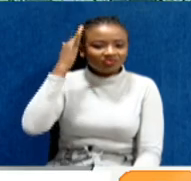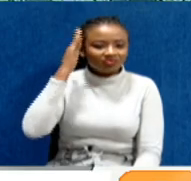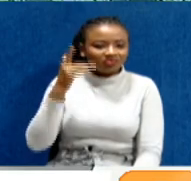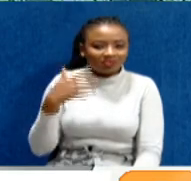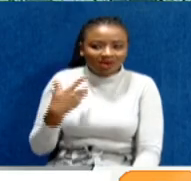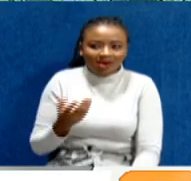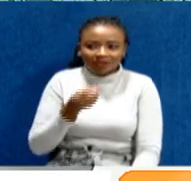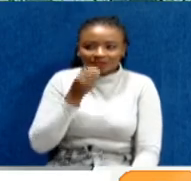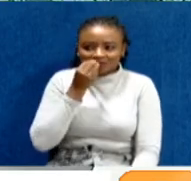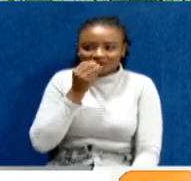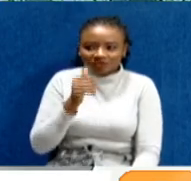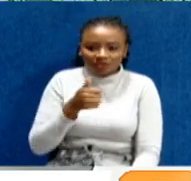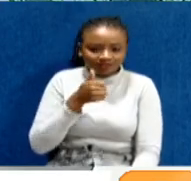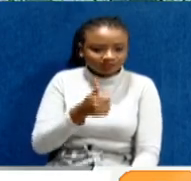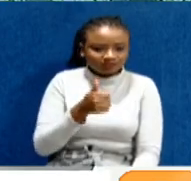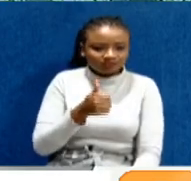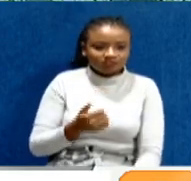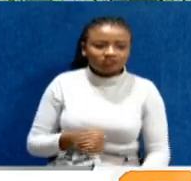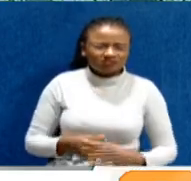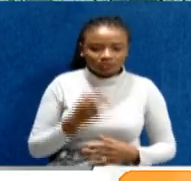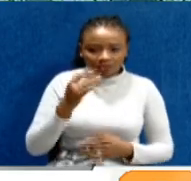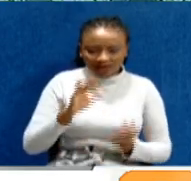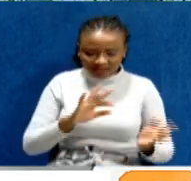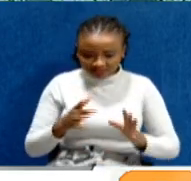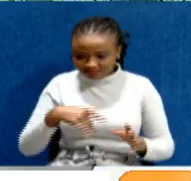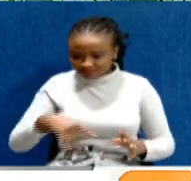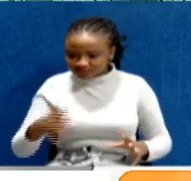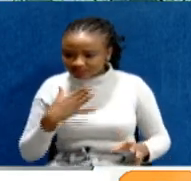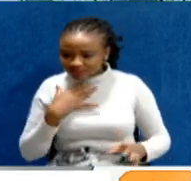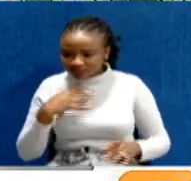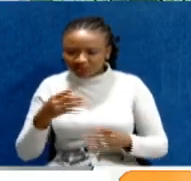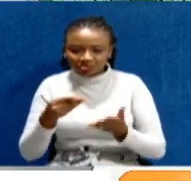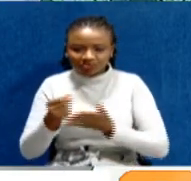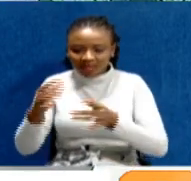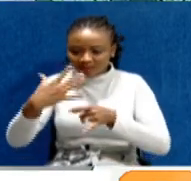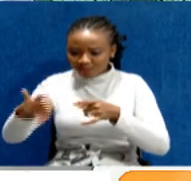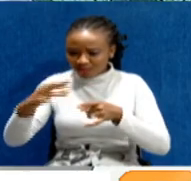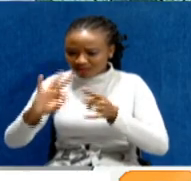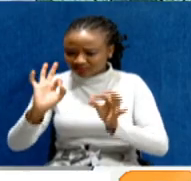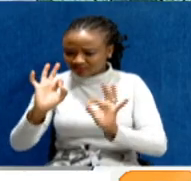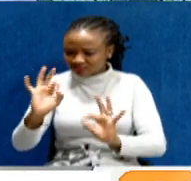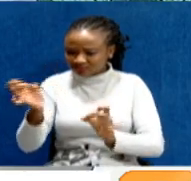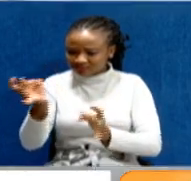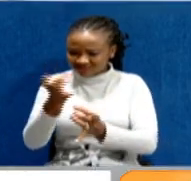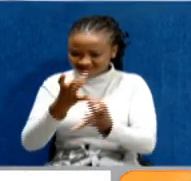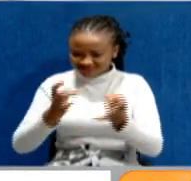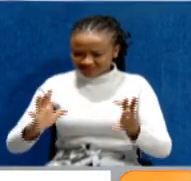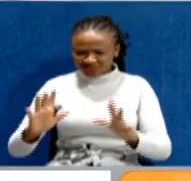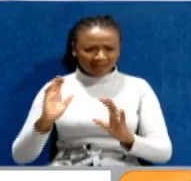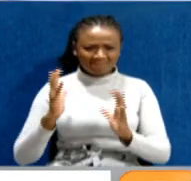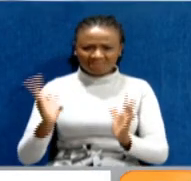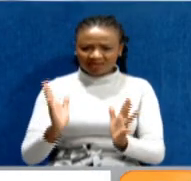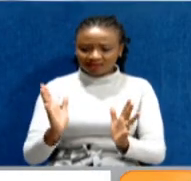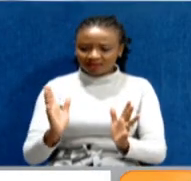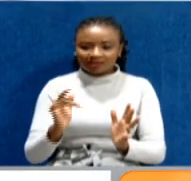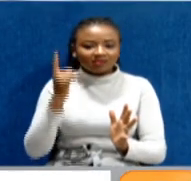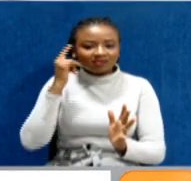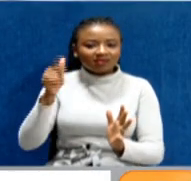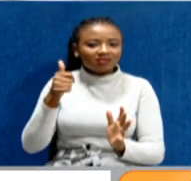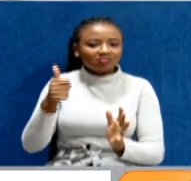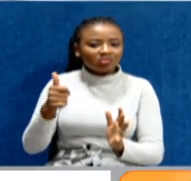organic food? I mean, in fact, we tend to go for the best spinach in the market, which Dr. Mudavi is saying that all that glitters is not gold. But how do you know this is